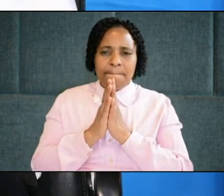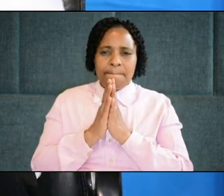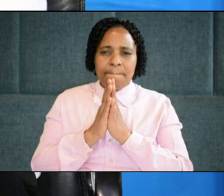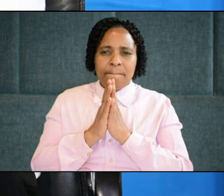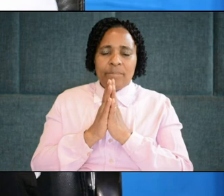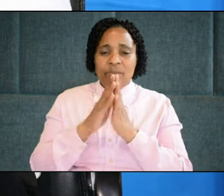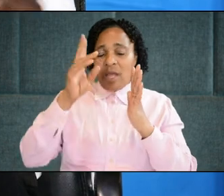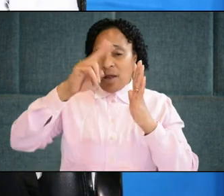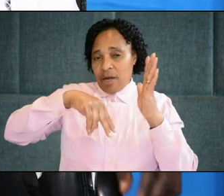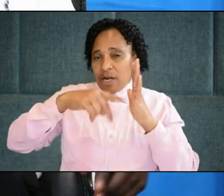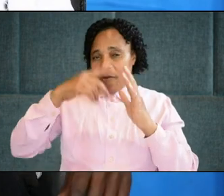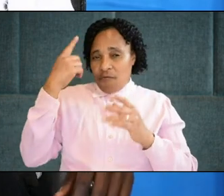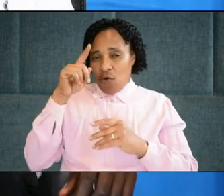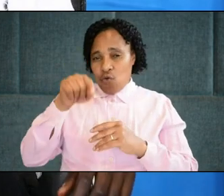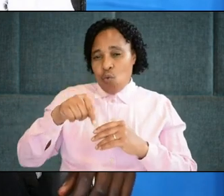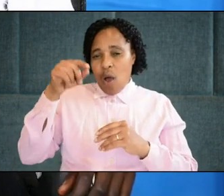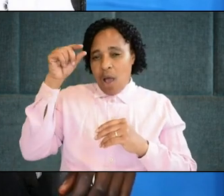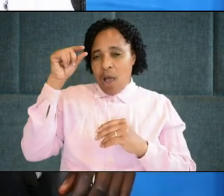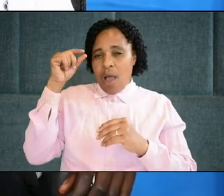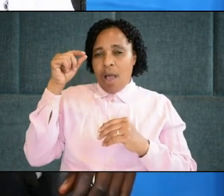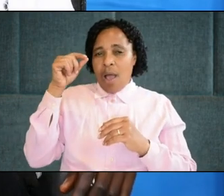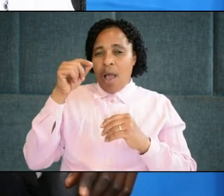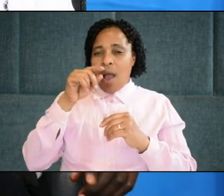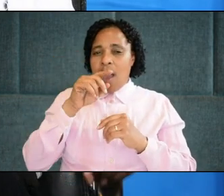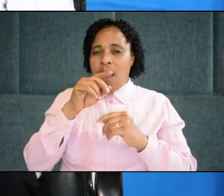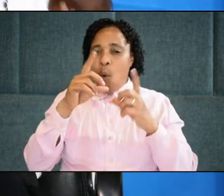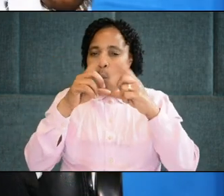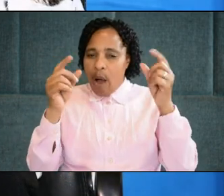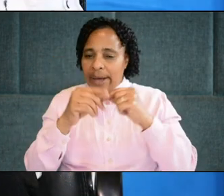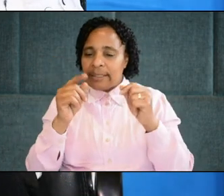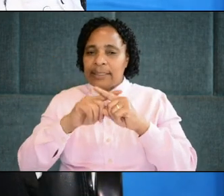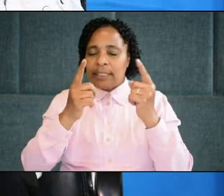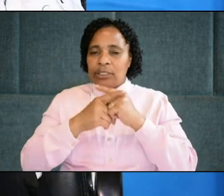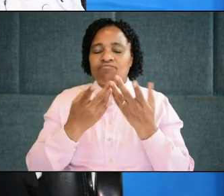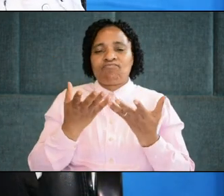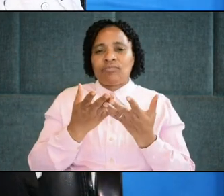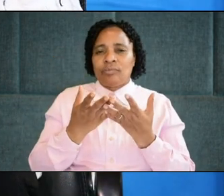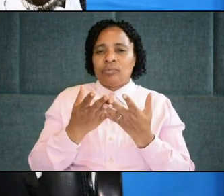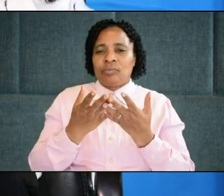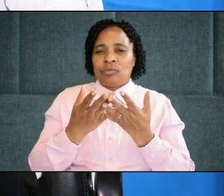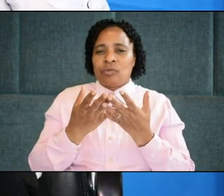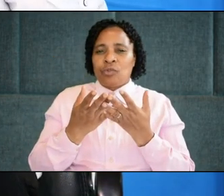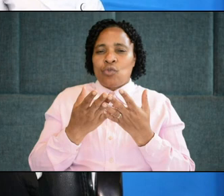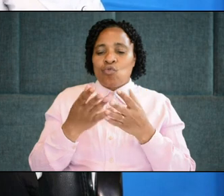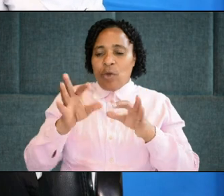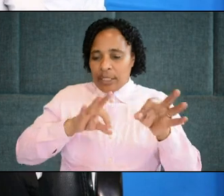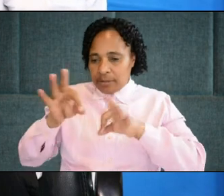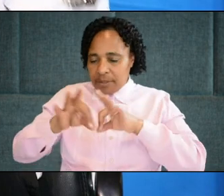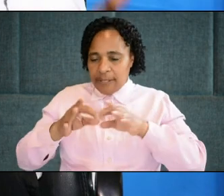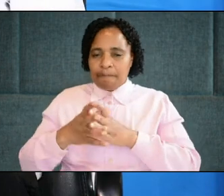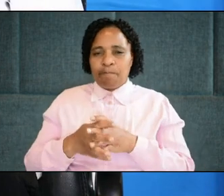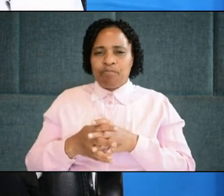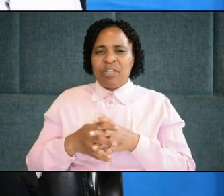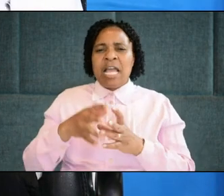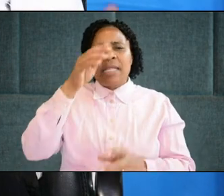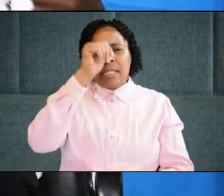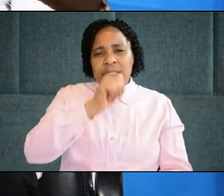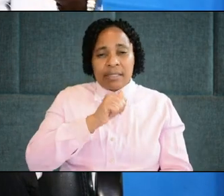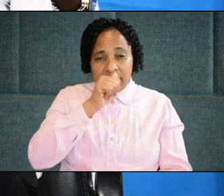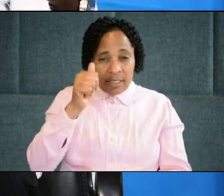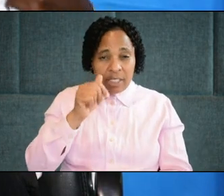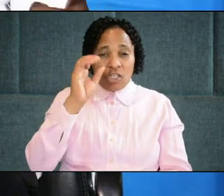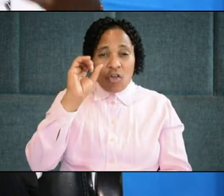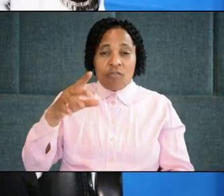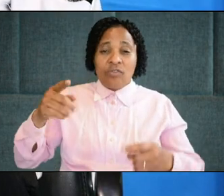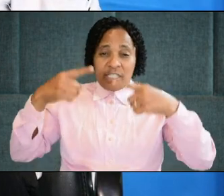I want to read for you a quote, and I want you to elaborate. And the quote is, "The secret of success